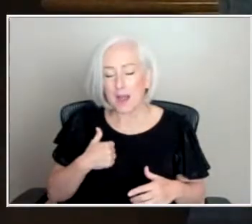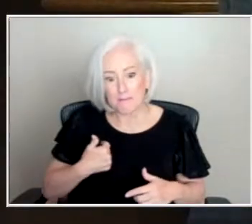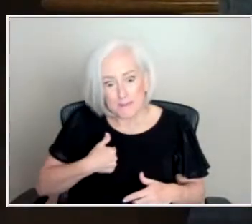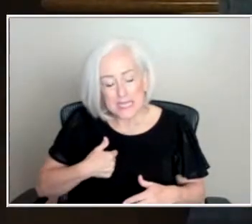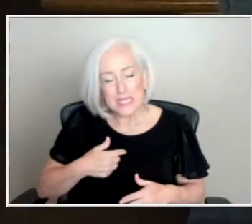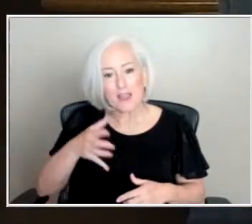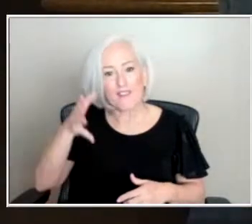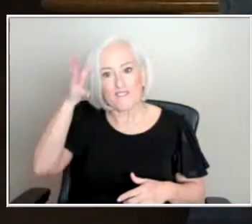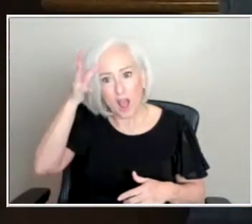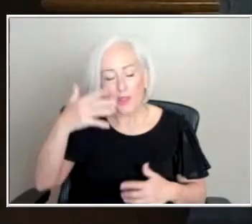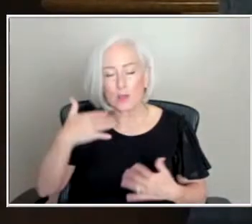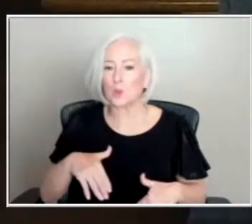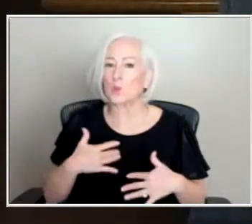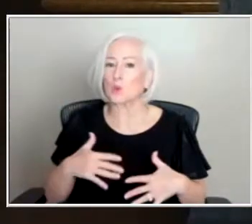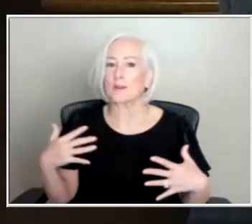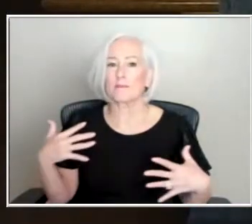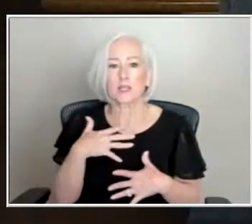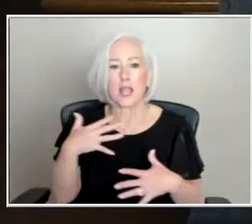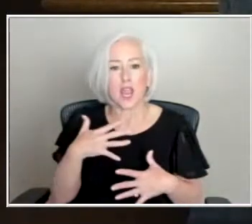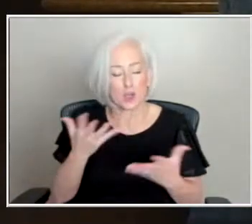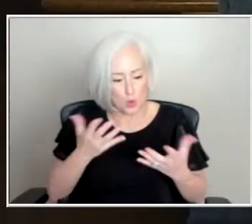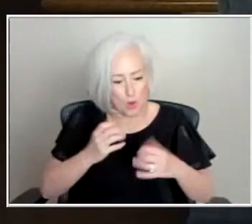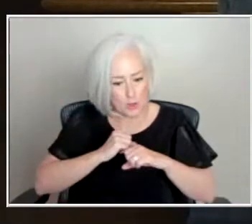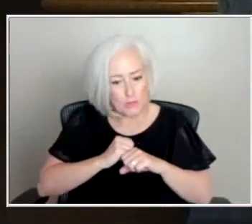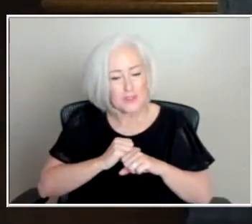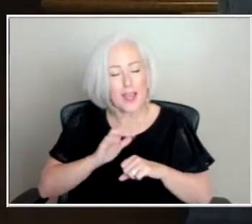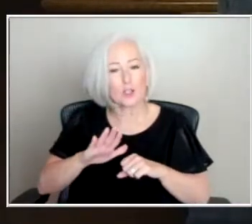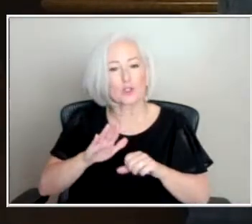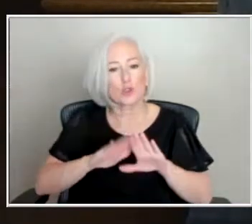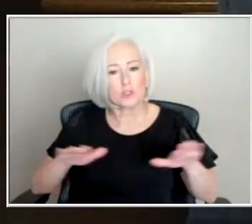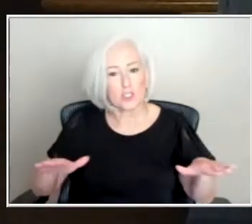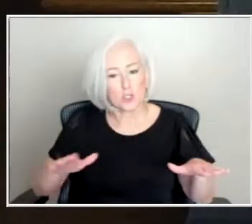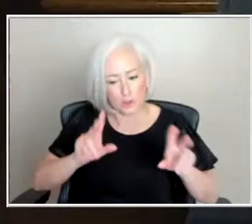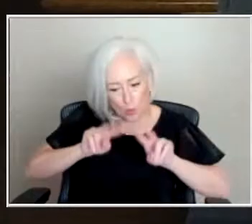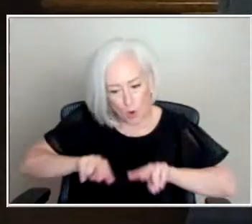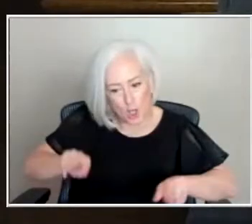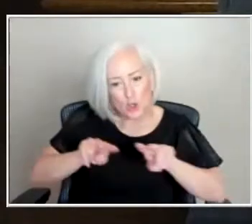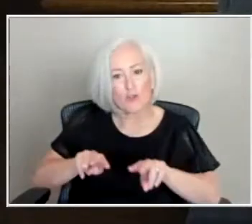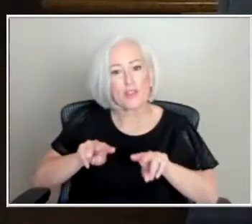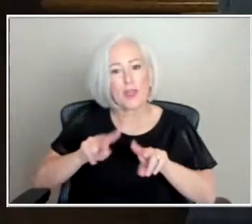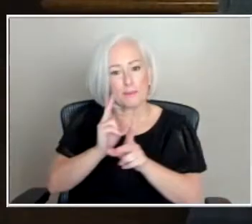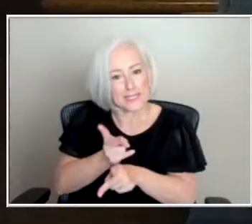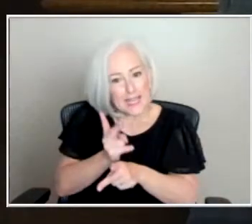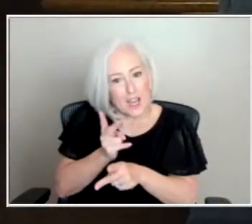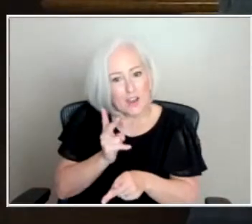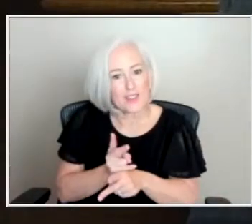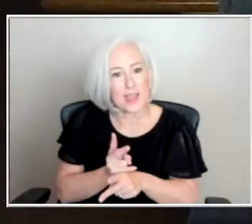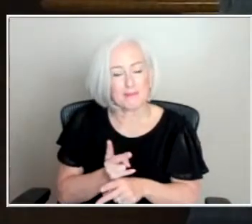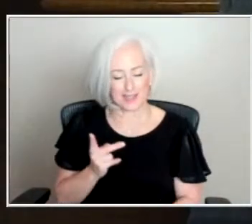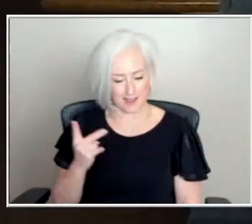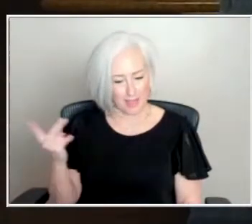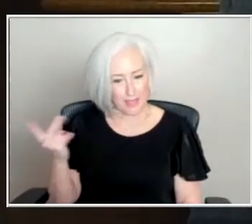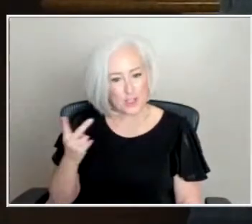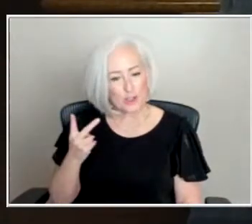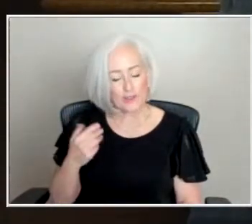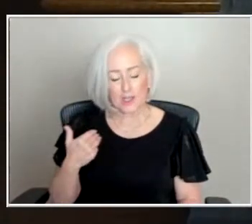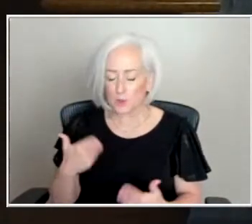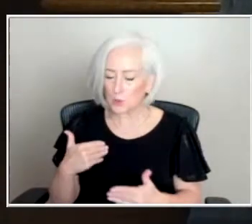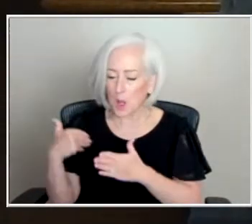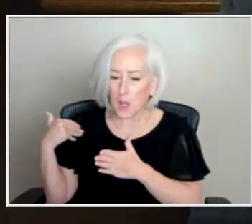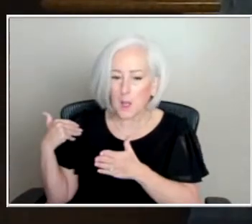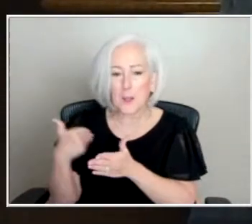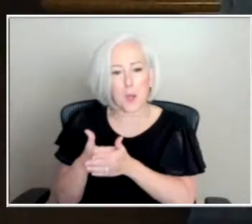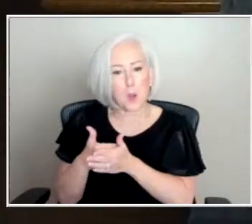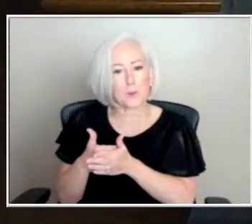to do everything that you can to protect your children and watch over them and take care of them. Steffi and I are incredibly close, and she's always been